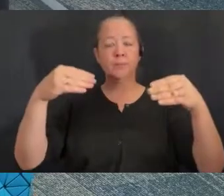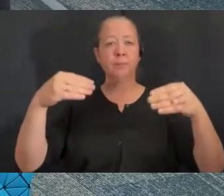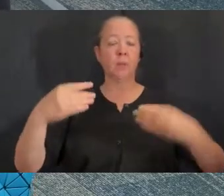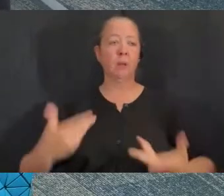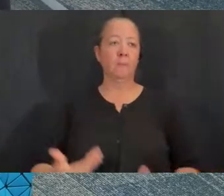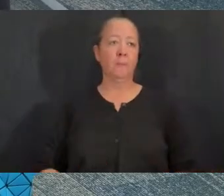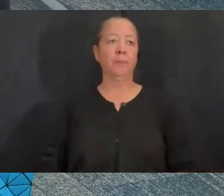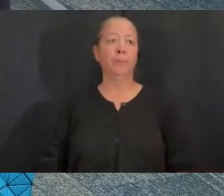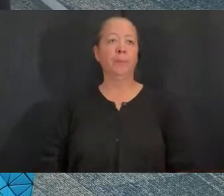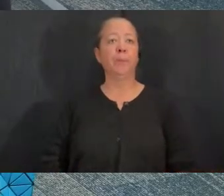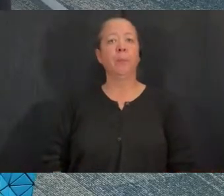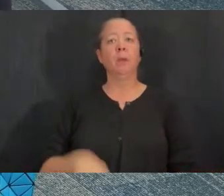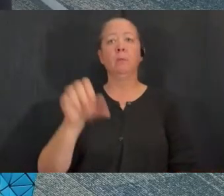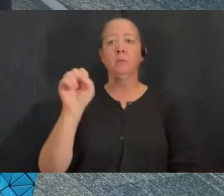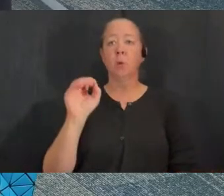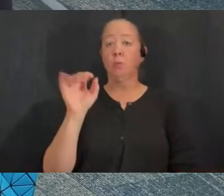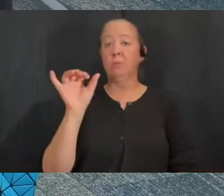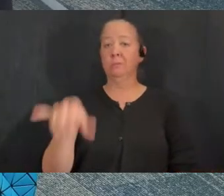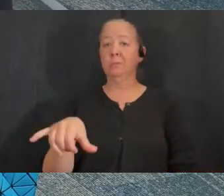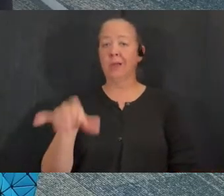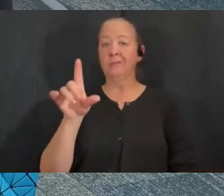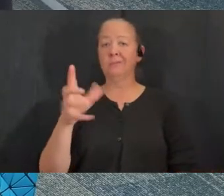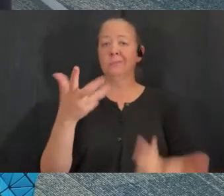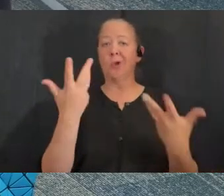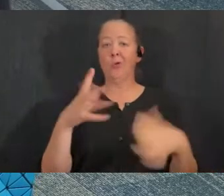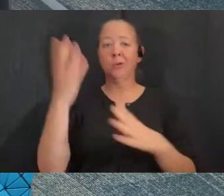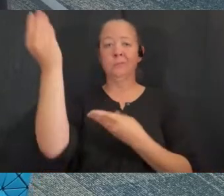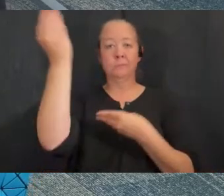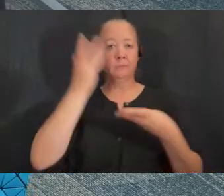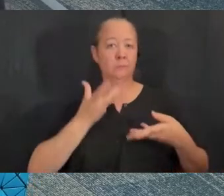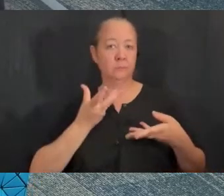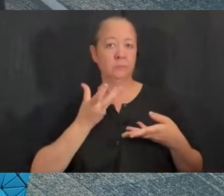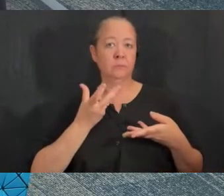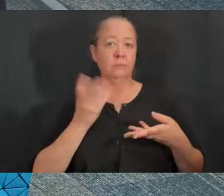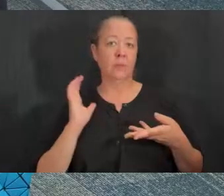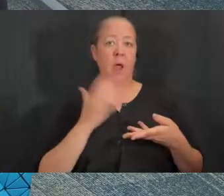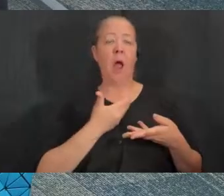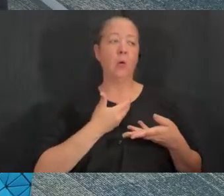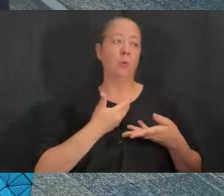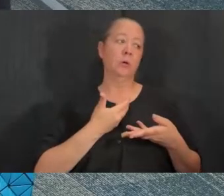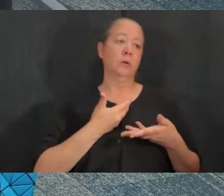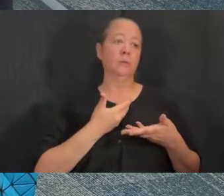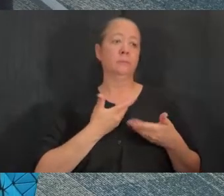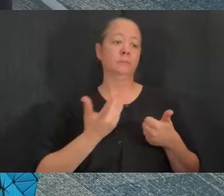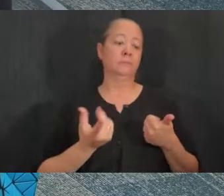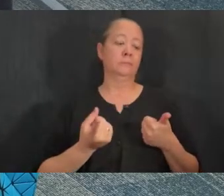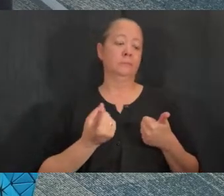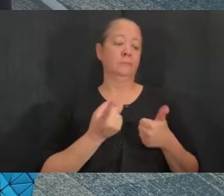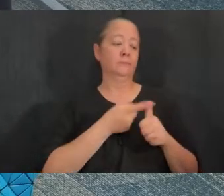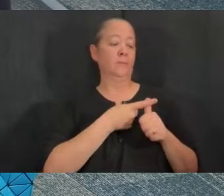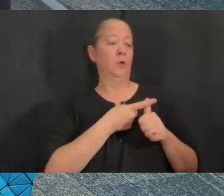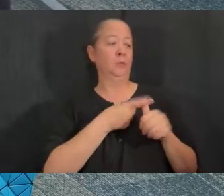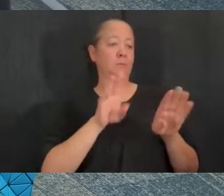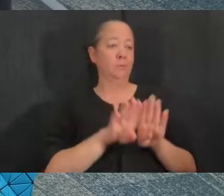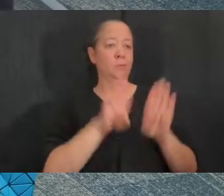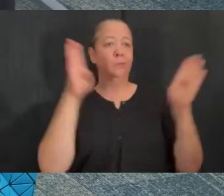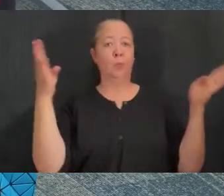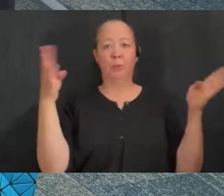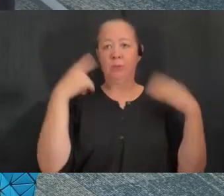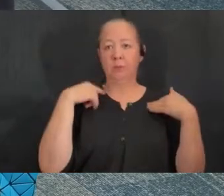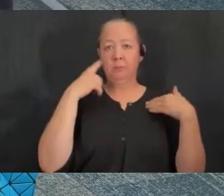categories. And so that has already informed our initial opening assortment, and I will be closely tracking